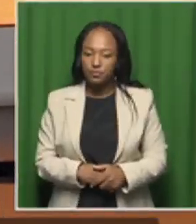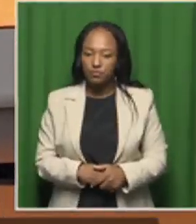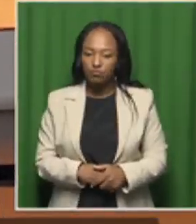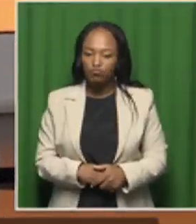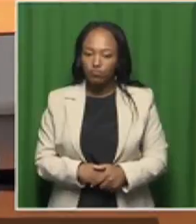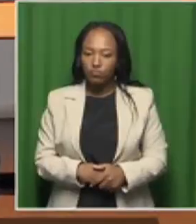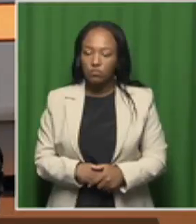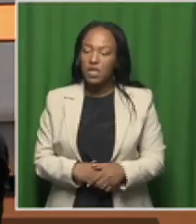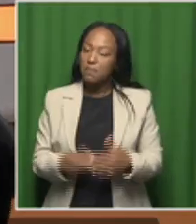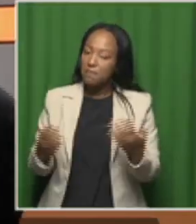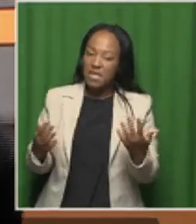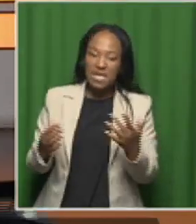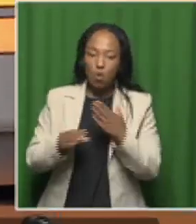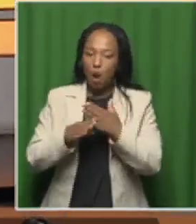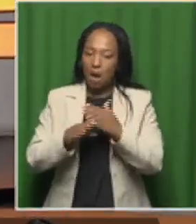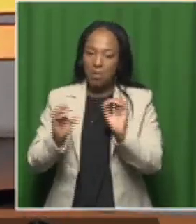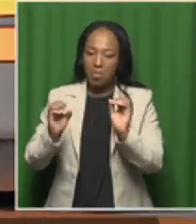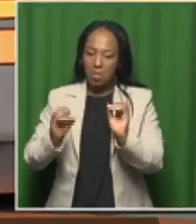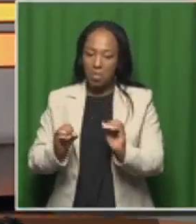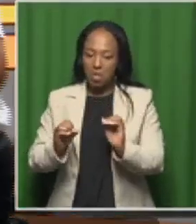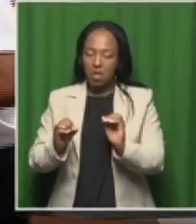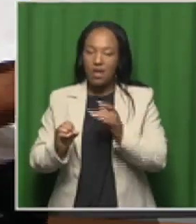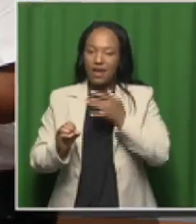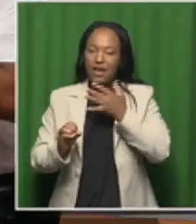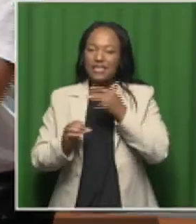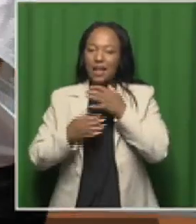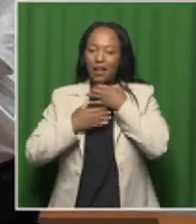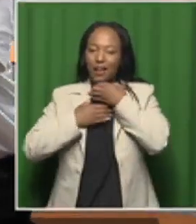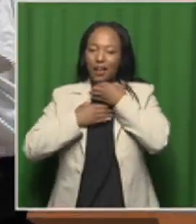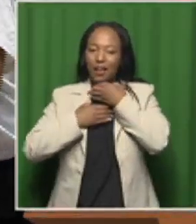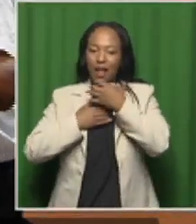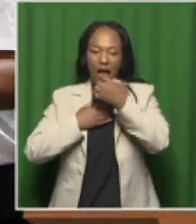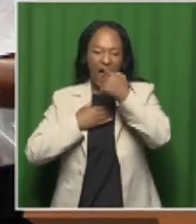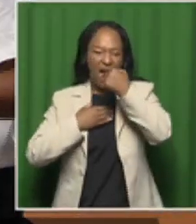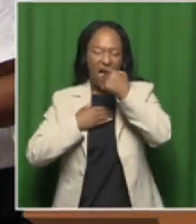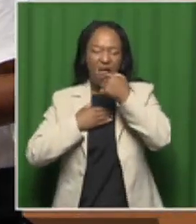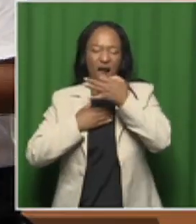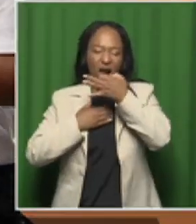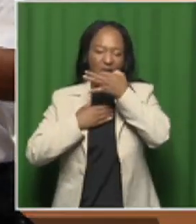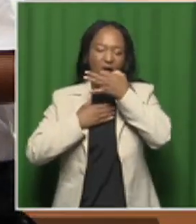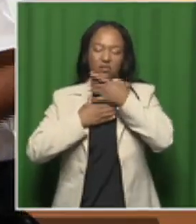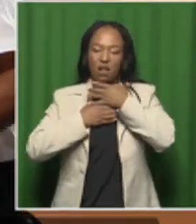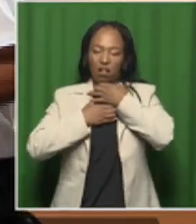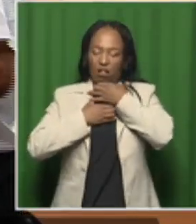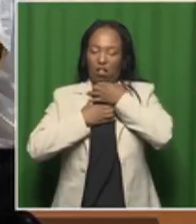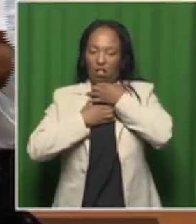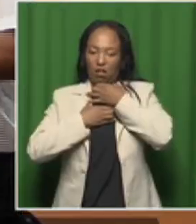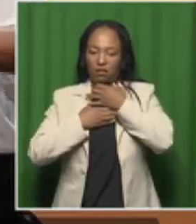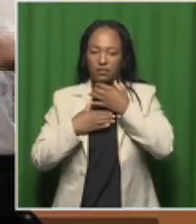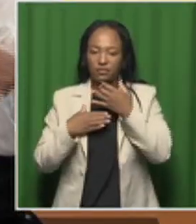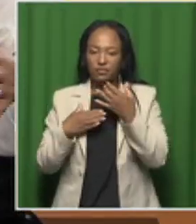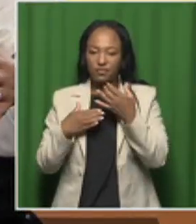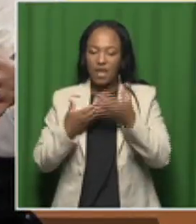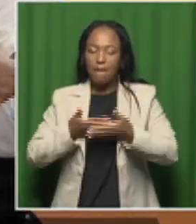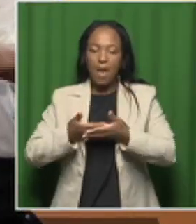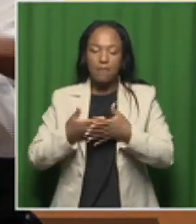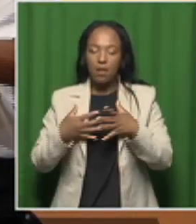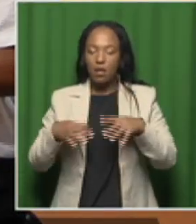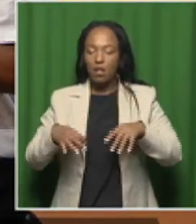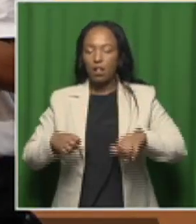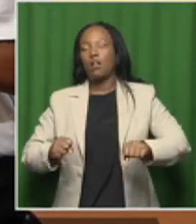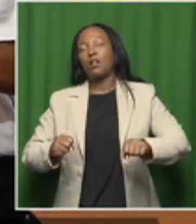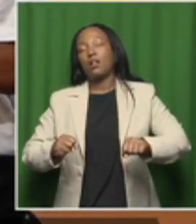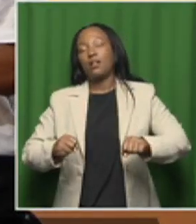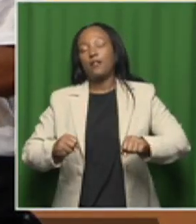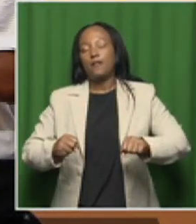has failed, we failed to remove the object on the baby out of the baby's mouth. It failed to happen. Baby goes into cardiac arrest. Yeah.